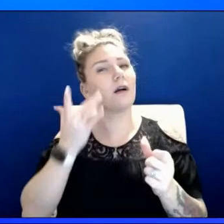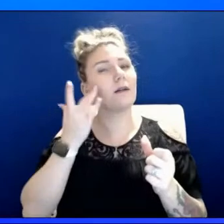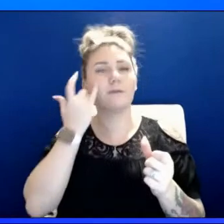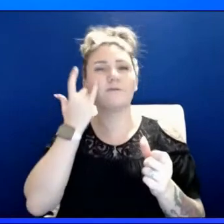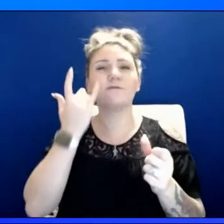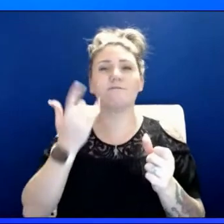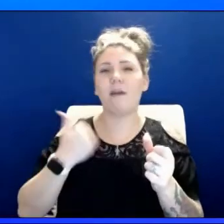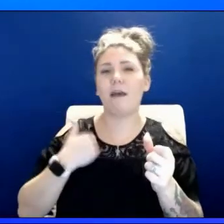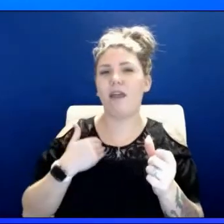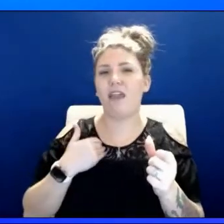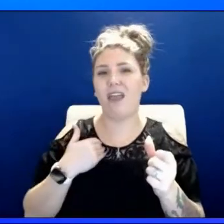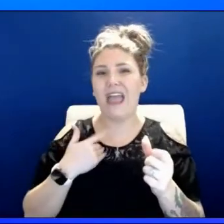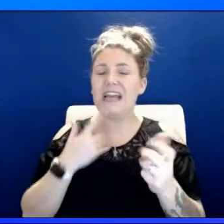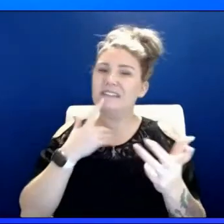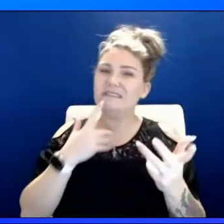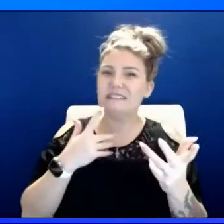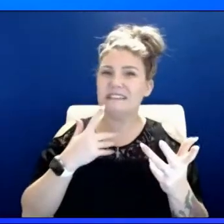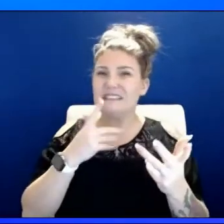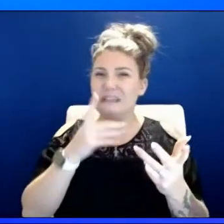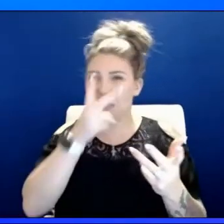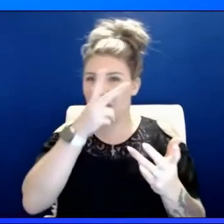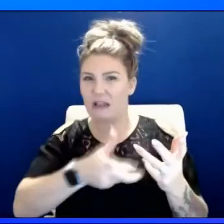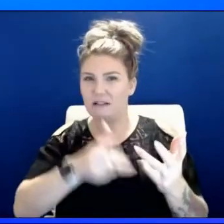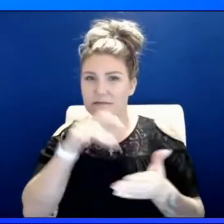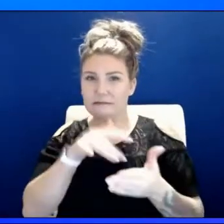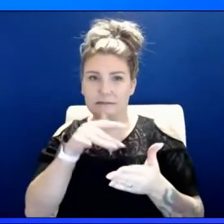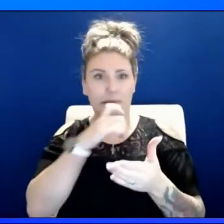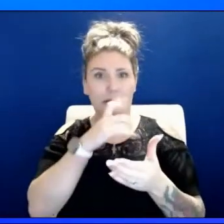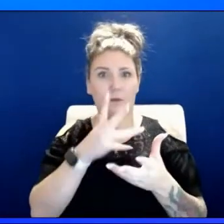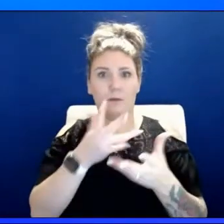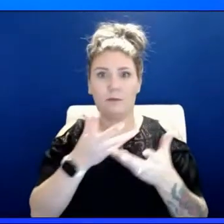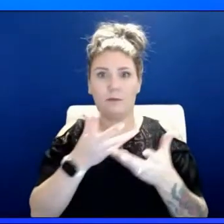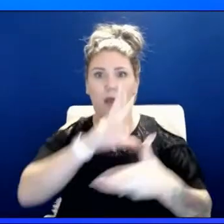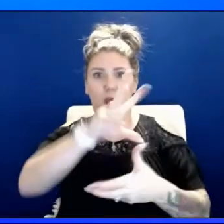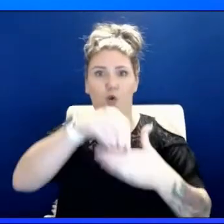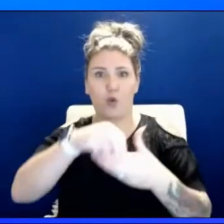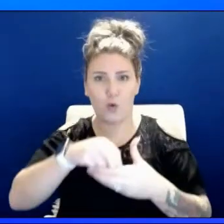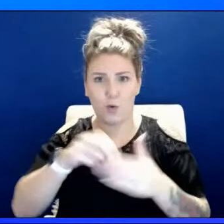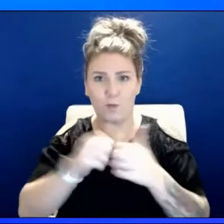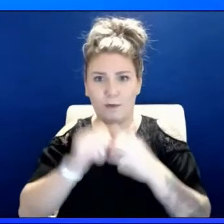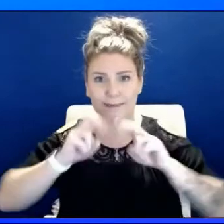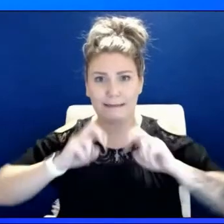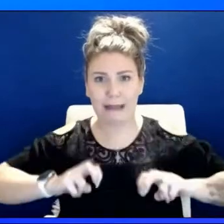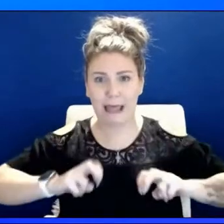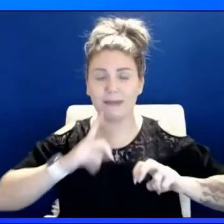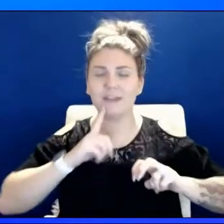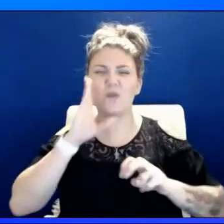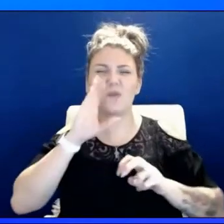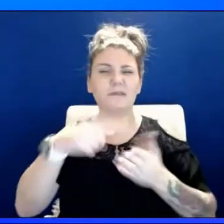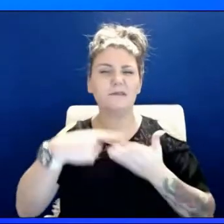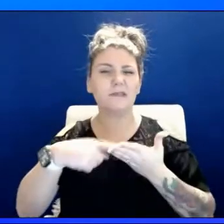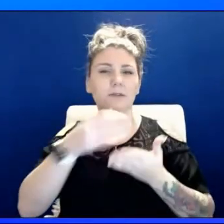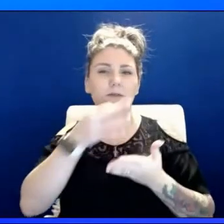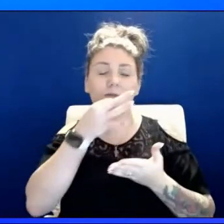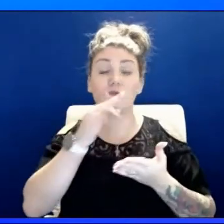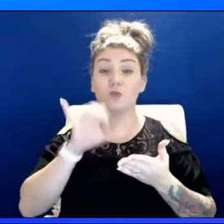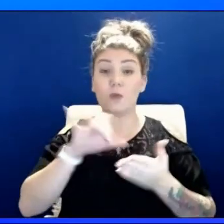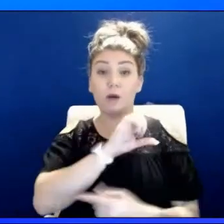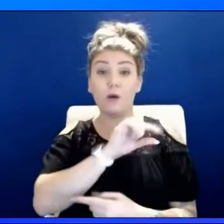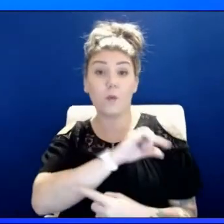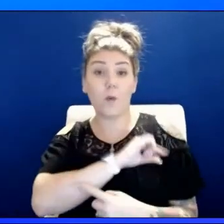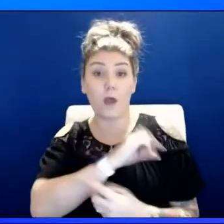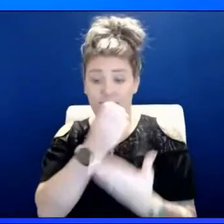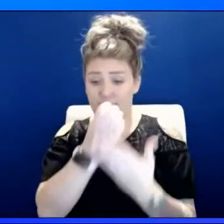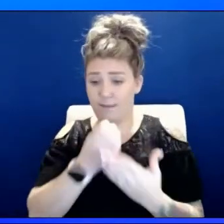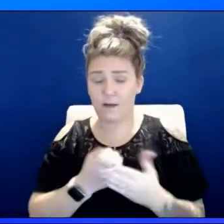poorly done study, you don't want to include that in the meta-analysis, as we'll talk about shortly. And so that quality evidence is critical